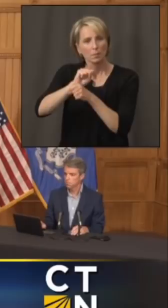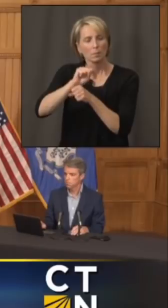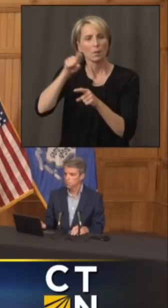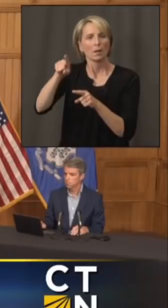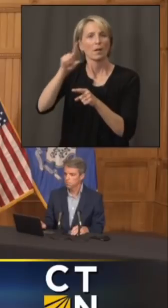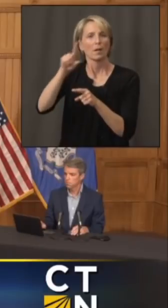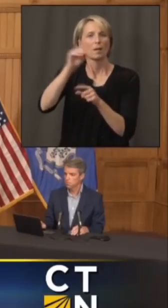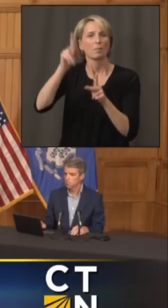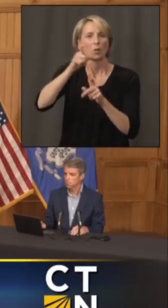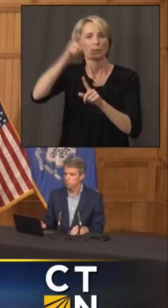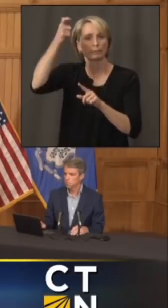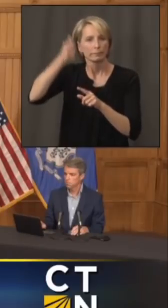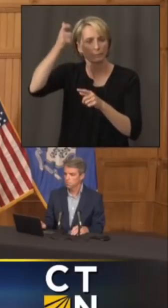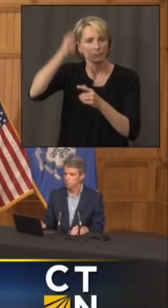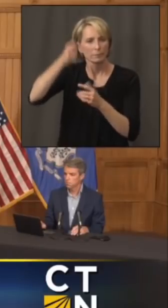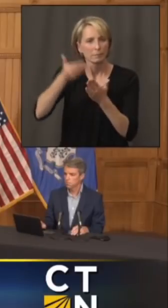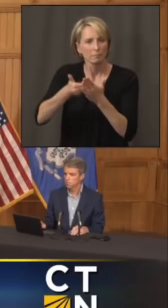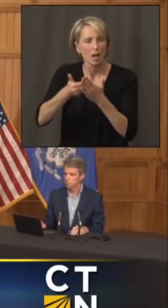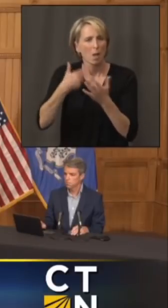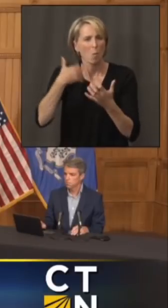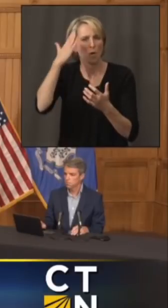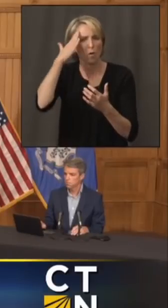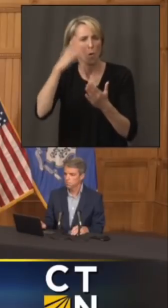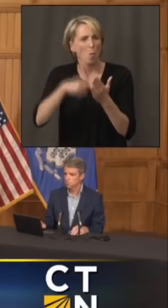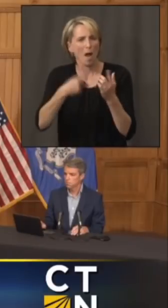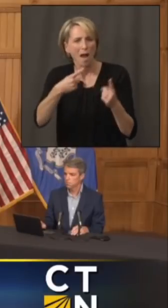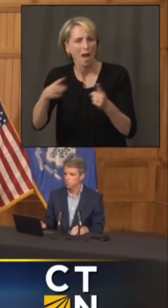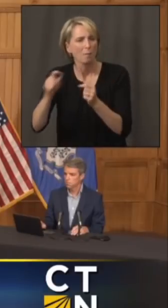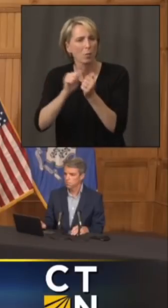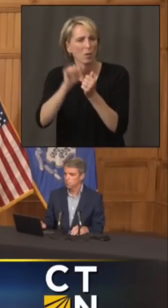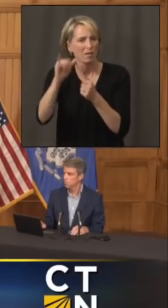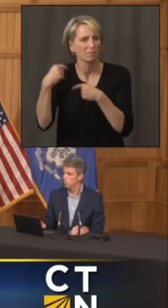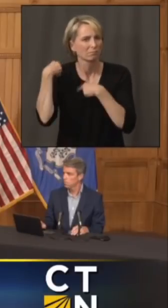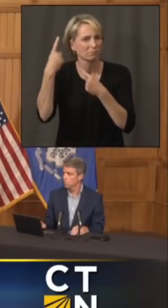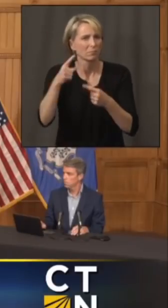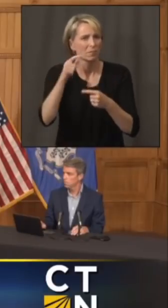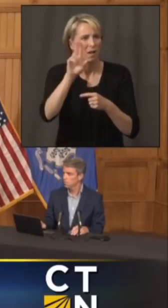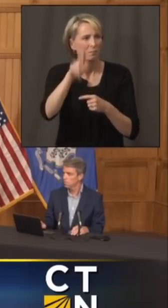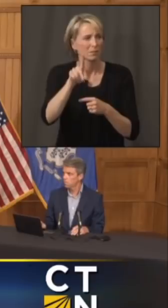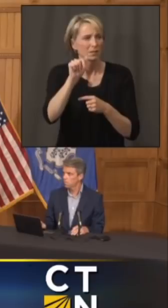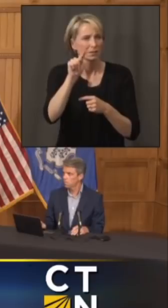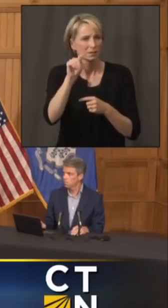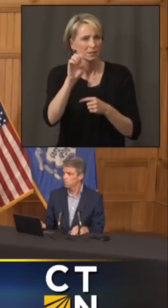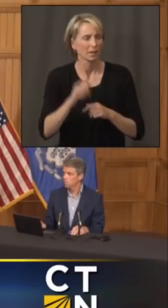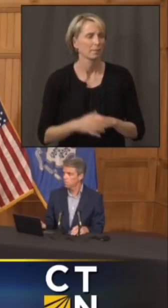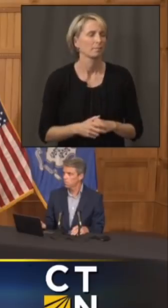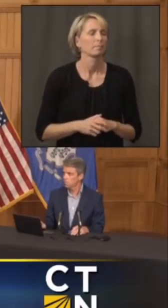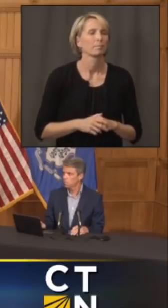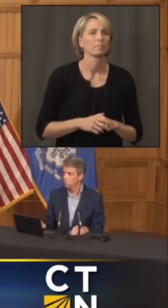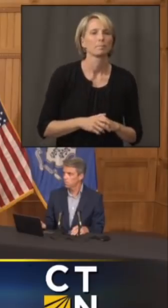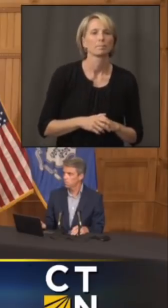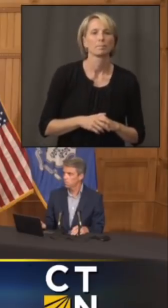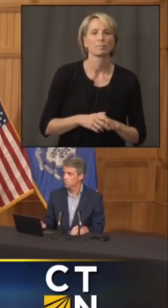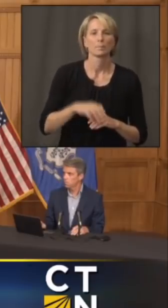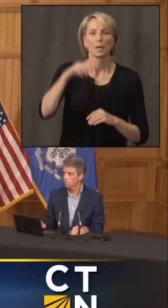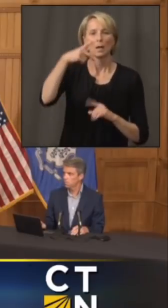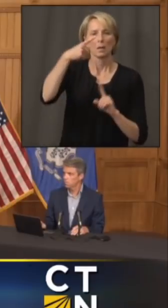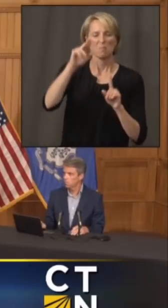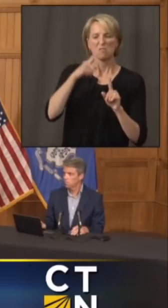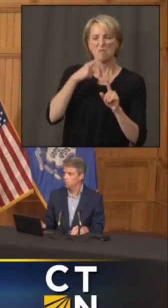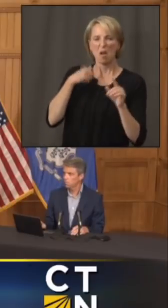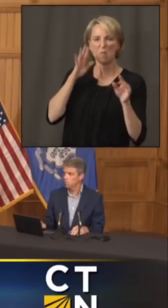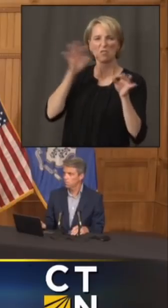ineligible for unemployment. What's the status of that review? Did you follow that? Yeah, well, Paul, we can get back to you